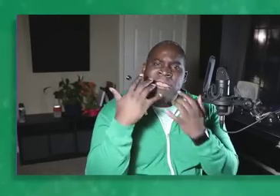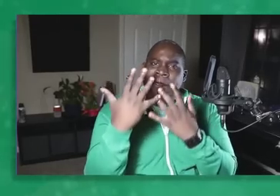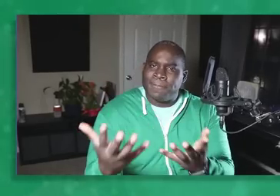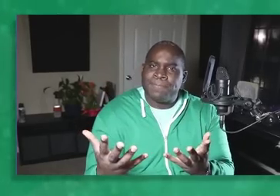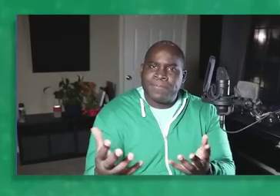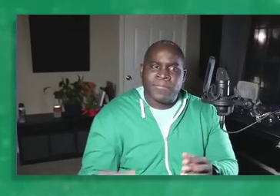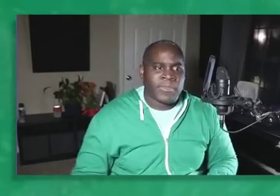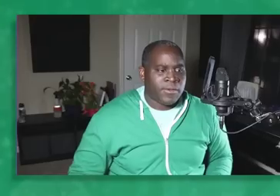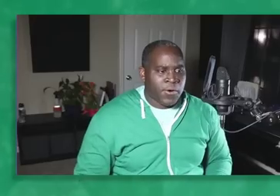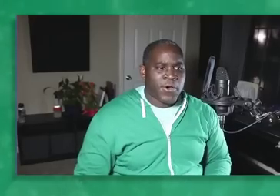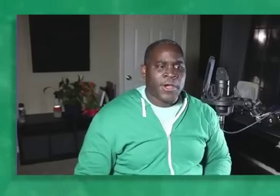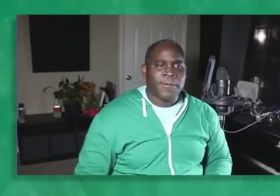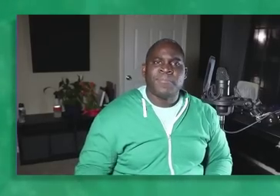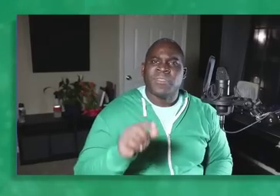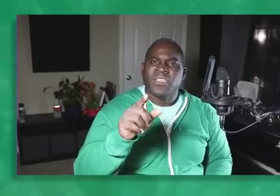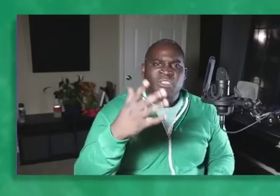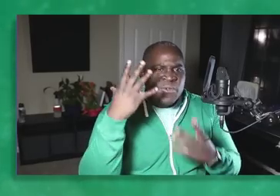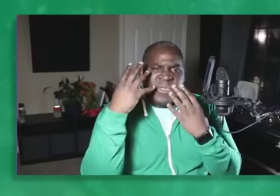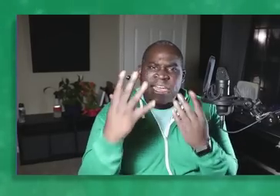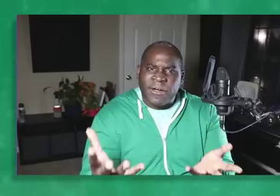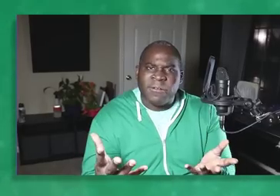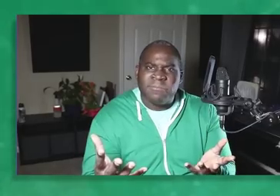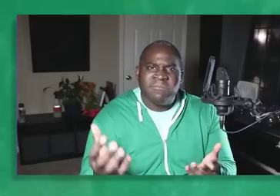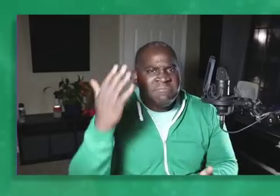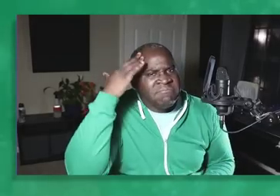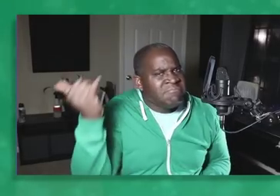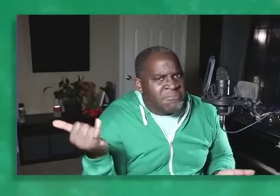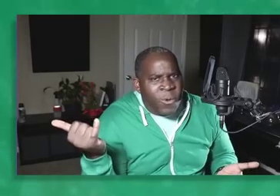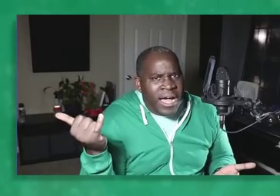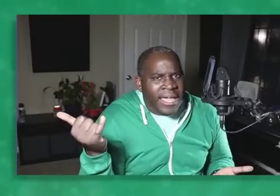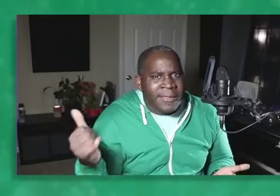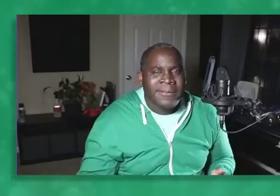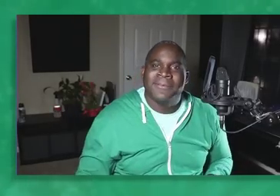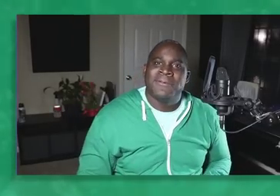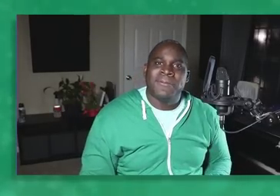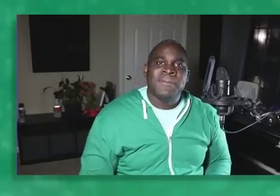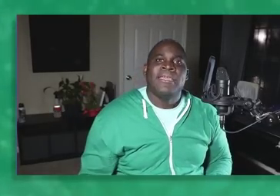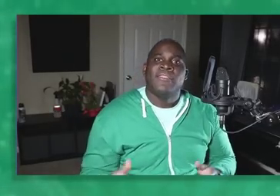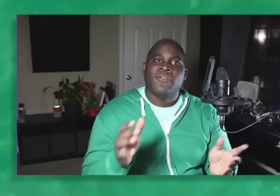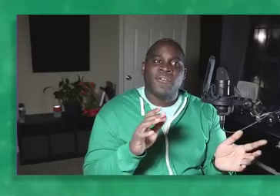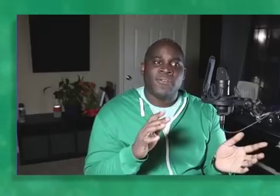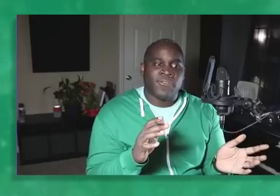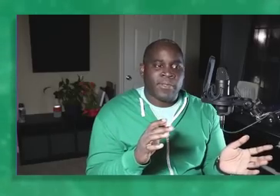why you yell? Or you yell, why?